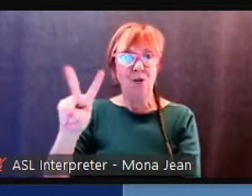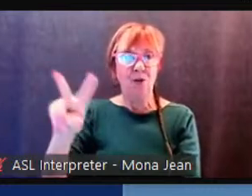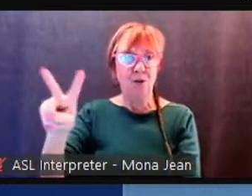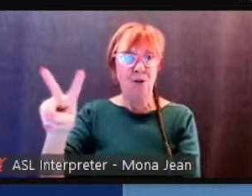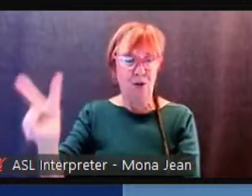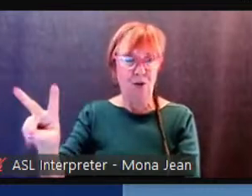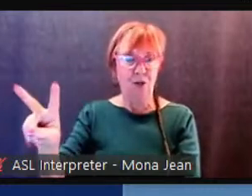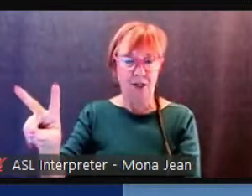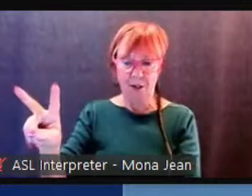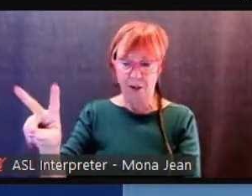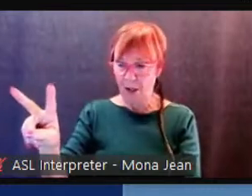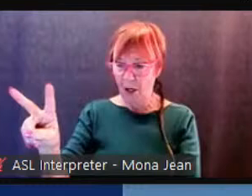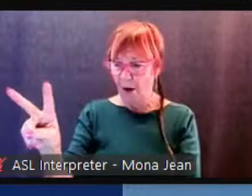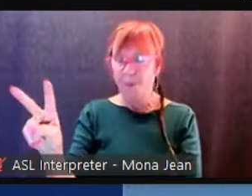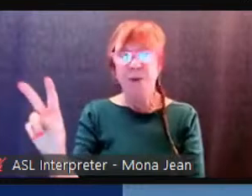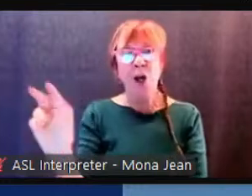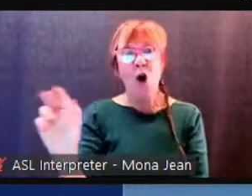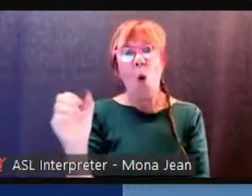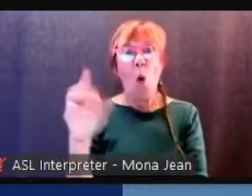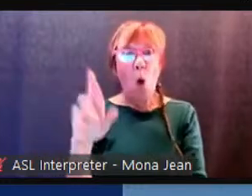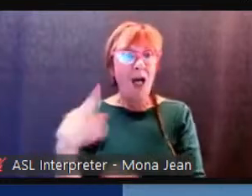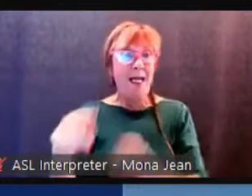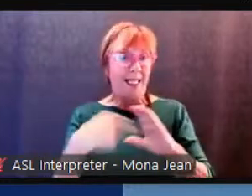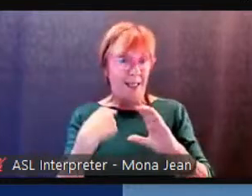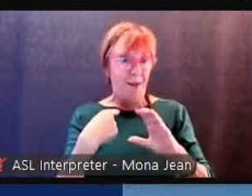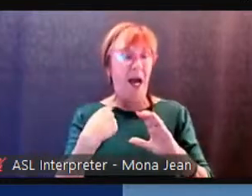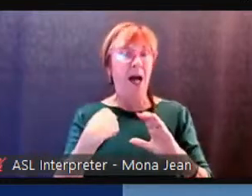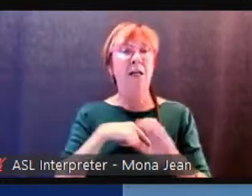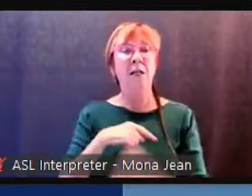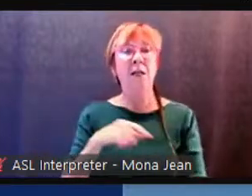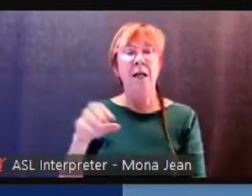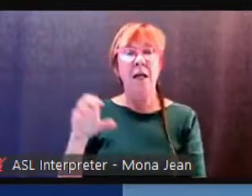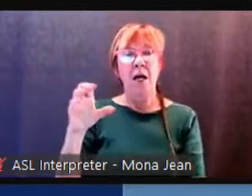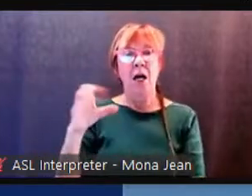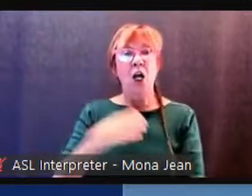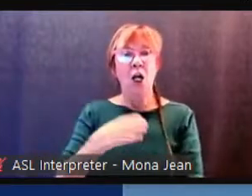1-800-593-8222. You can also email us at